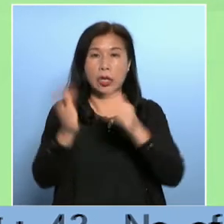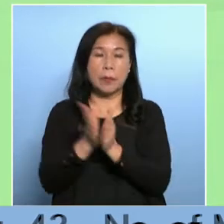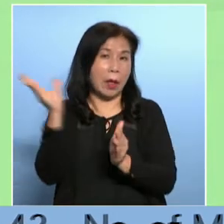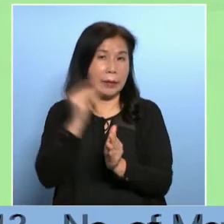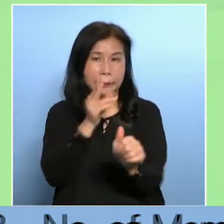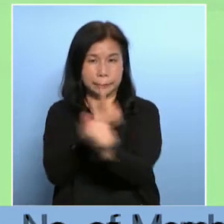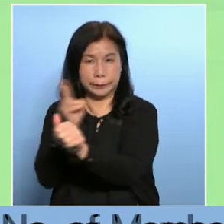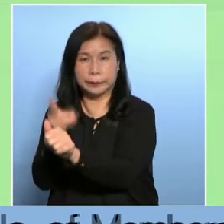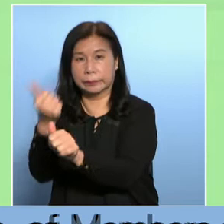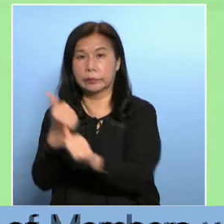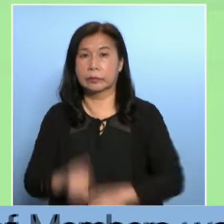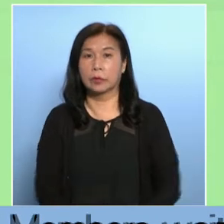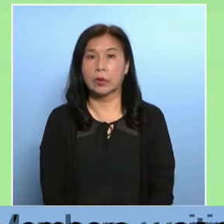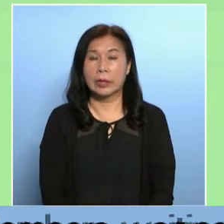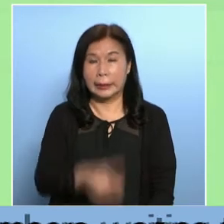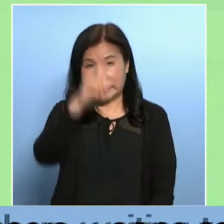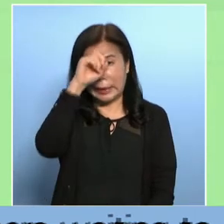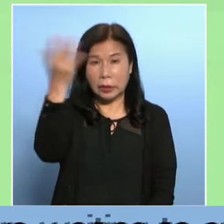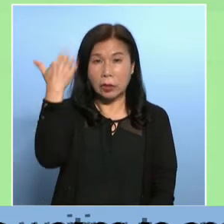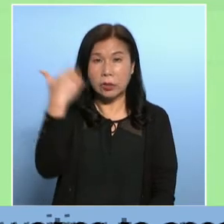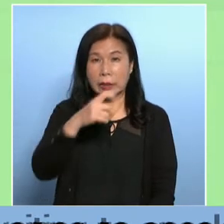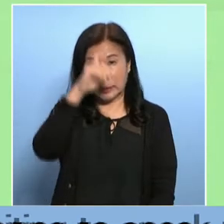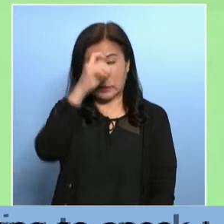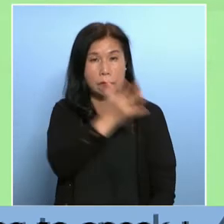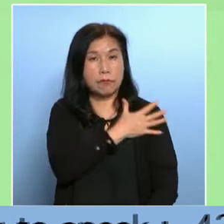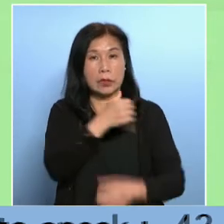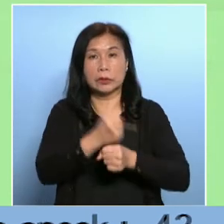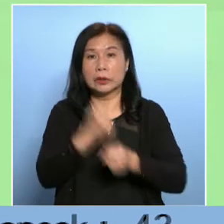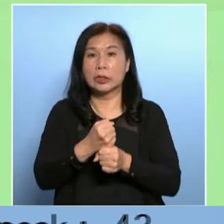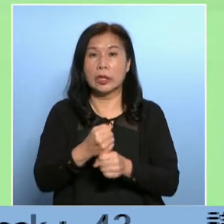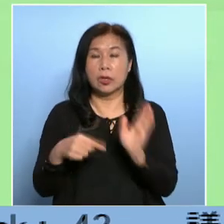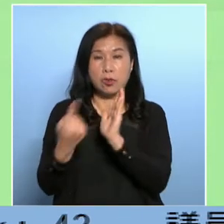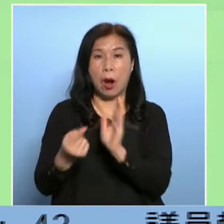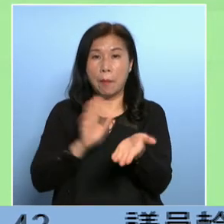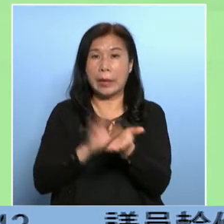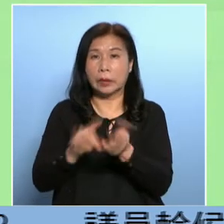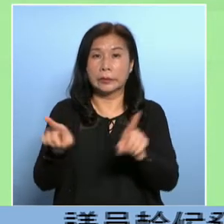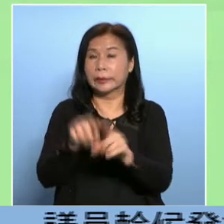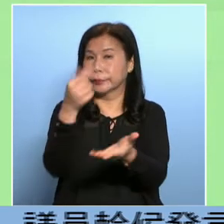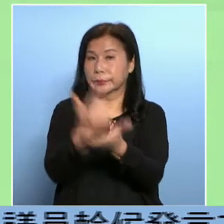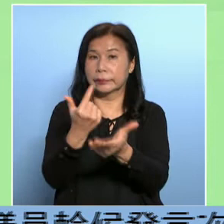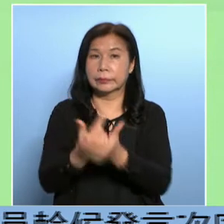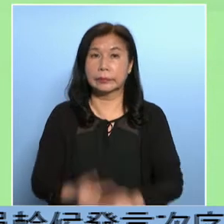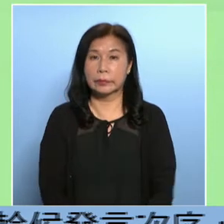and listen to the commander. We should remember our mission.